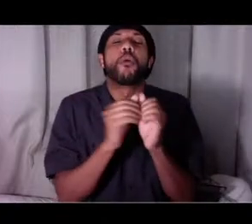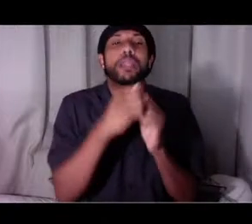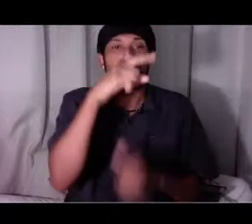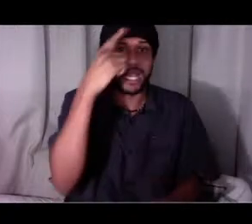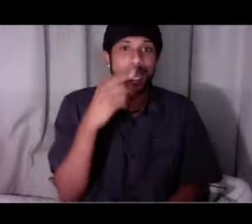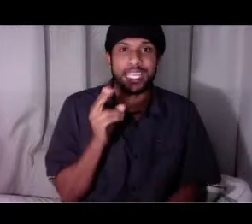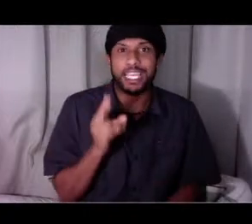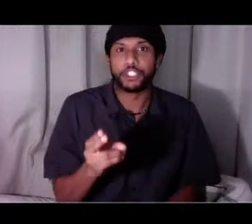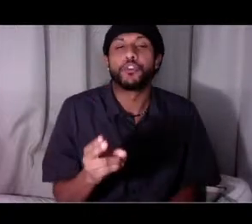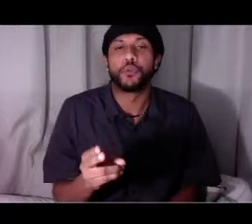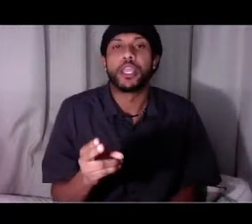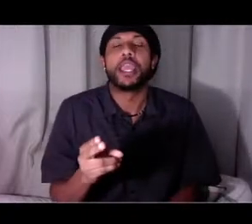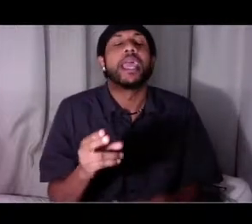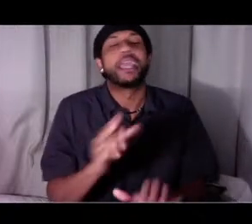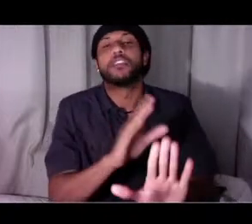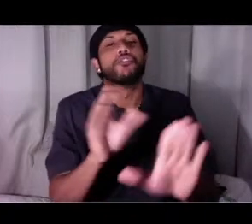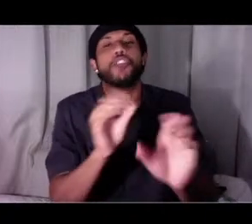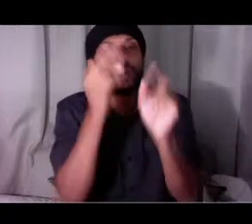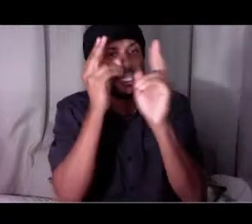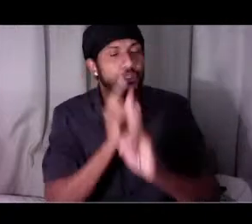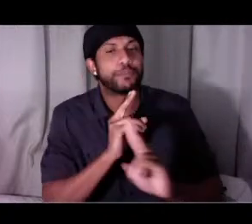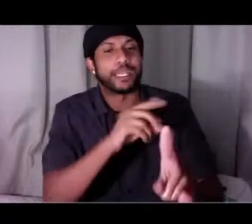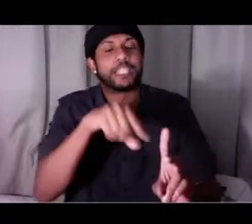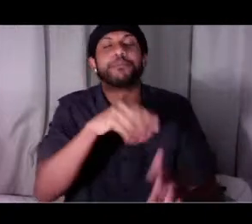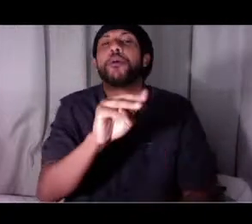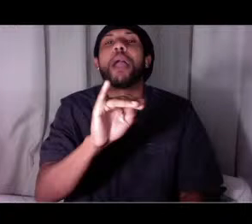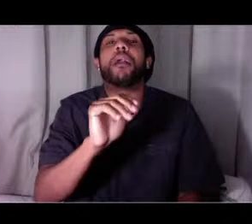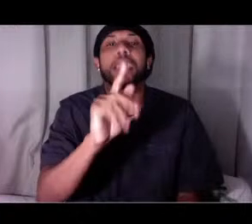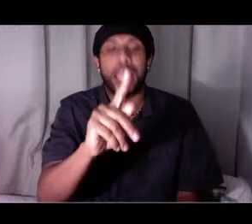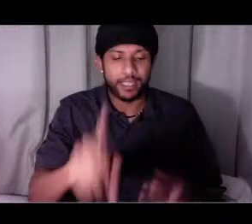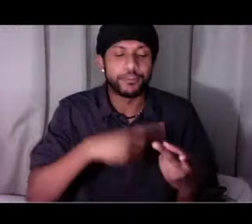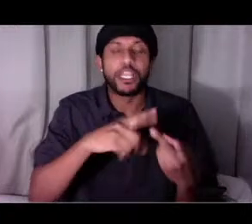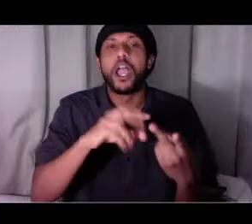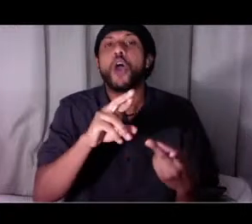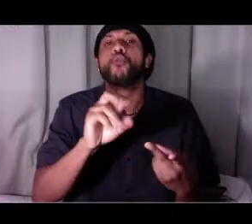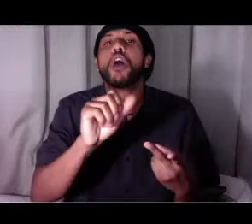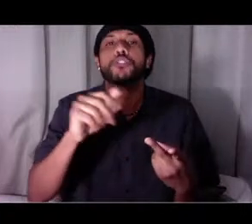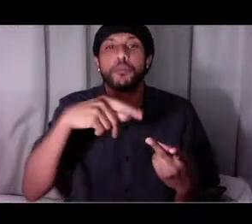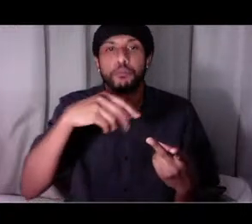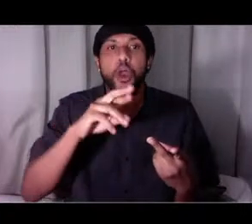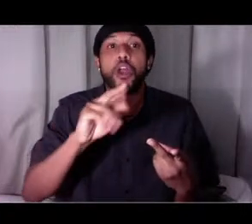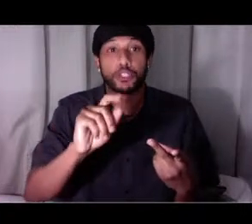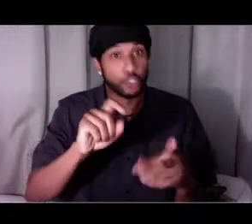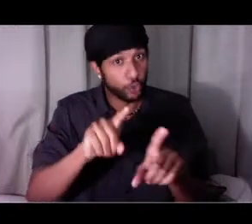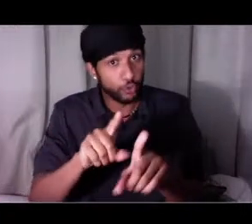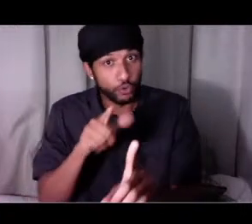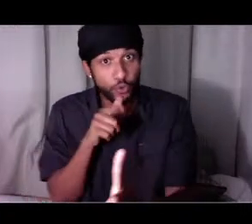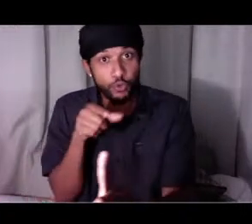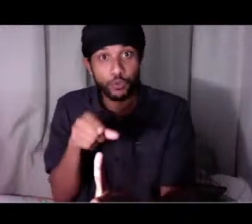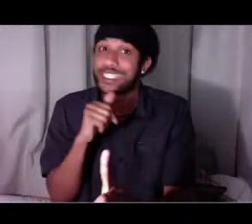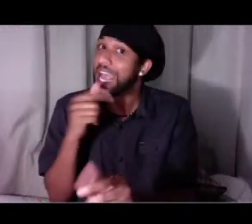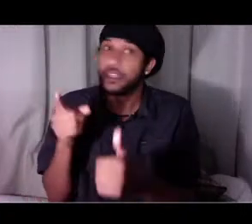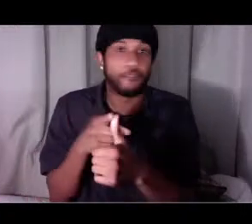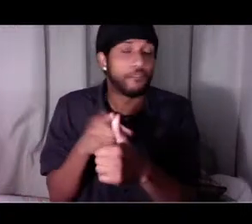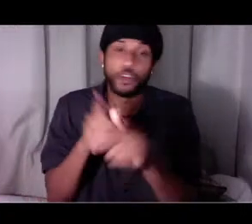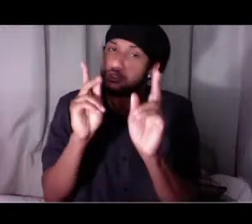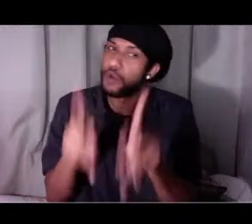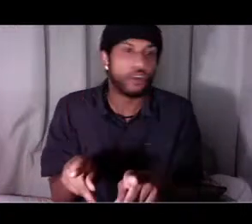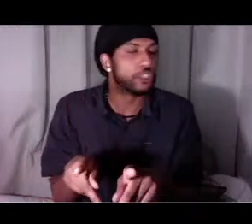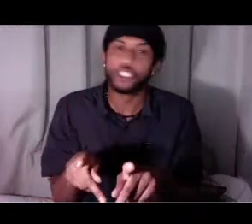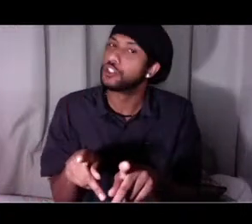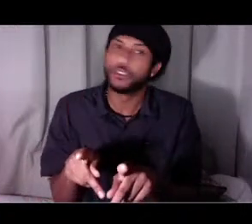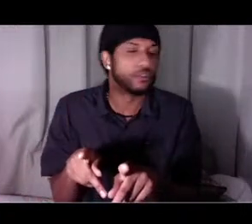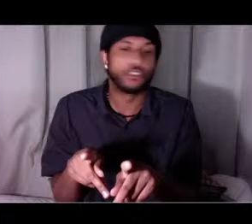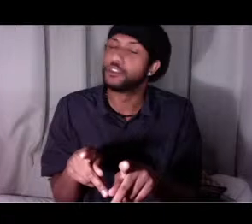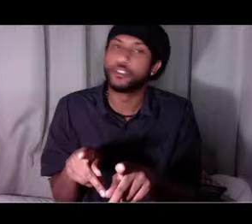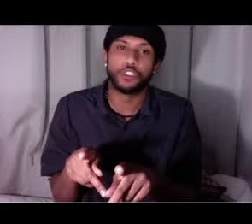US ual and no disrespect to these people Dr Martin Luther King Rosa Parks who by the way was not the first person who would who would